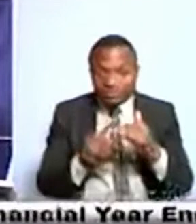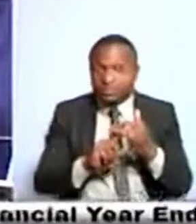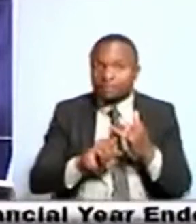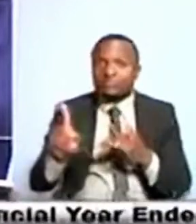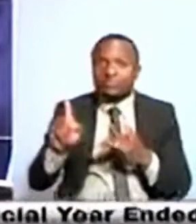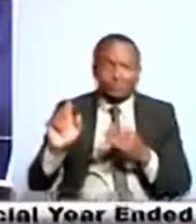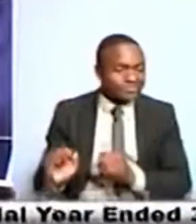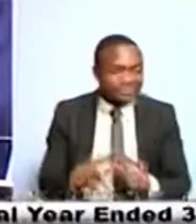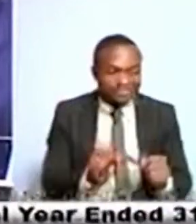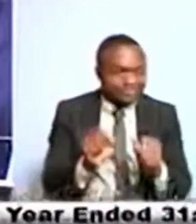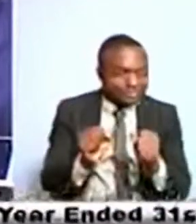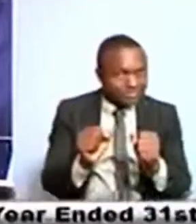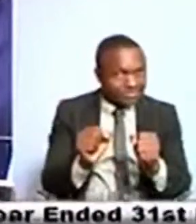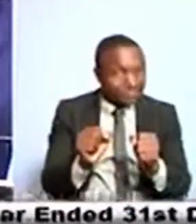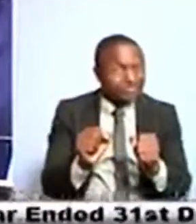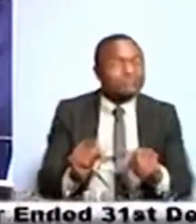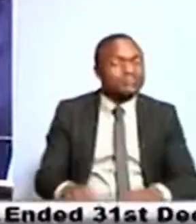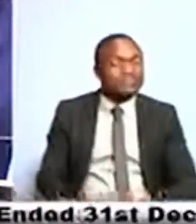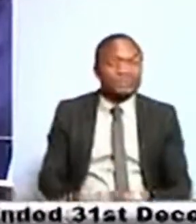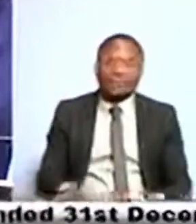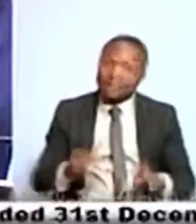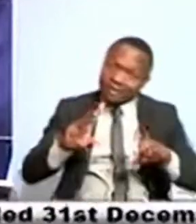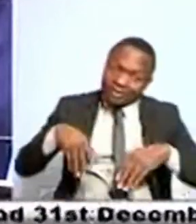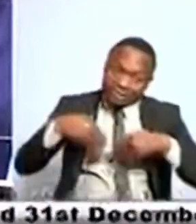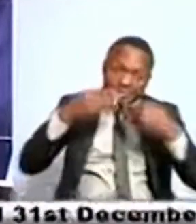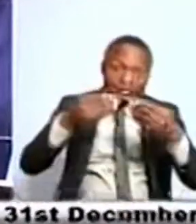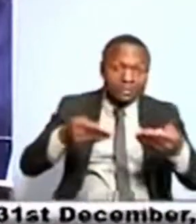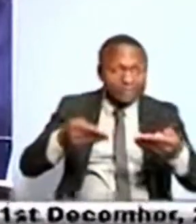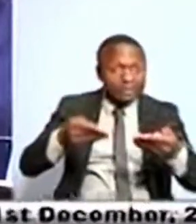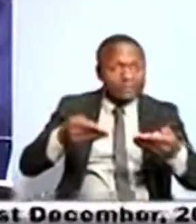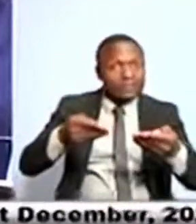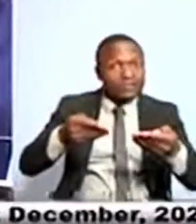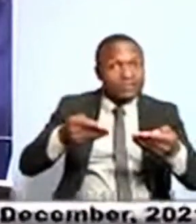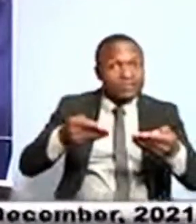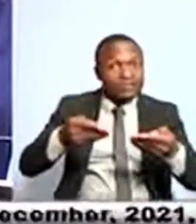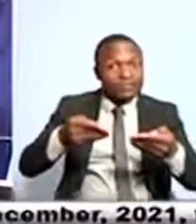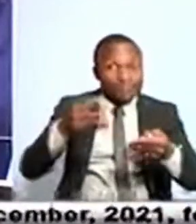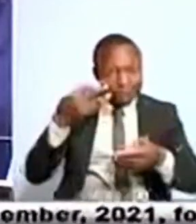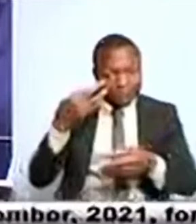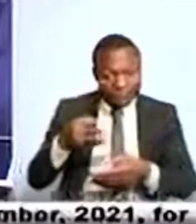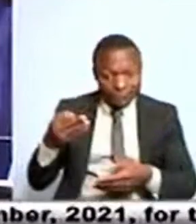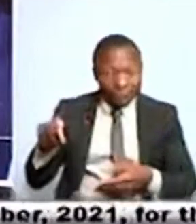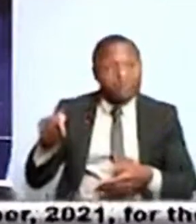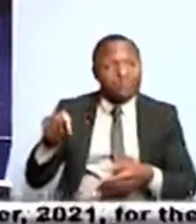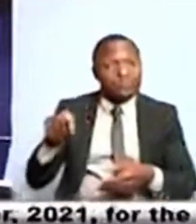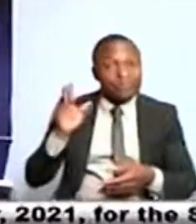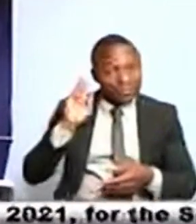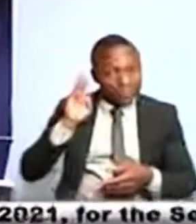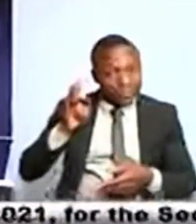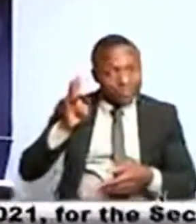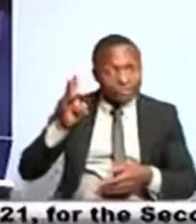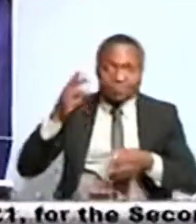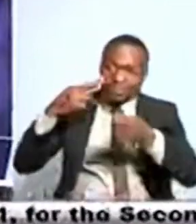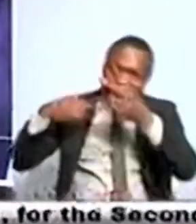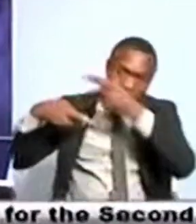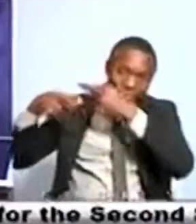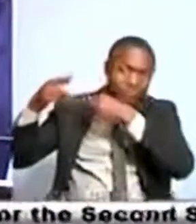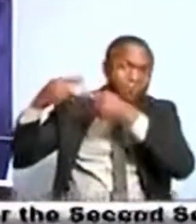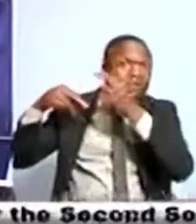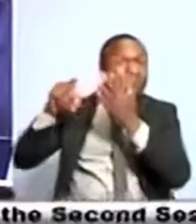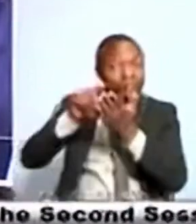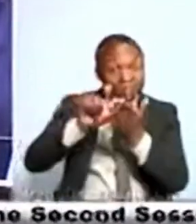system. It also provides a facility, Madam Speaker, and we are going to revise the law in this